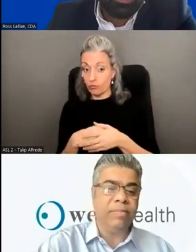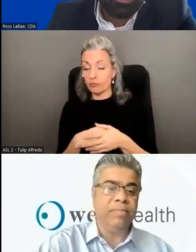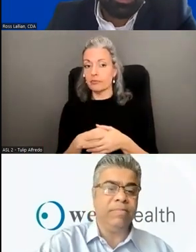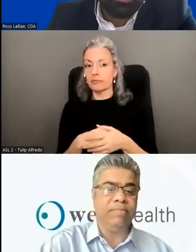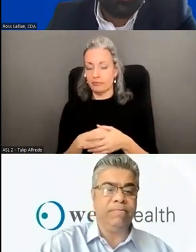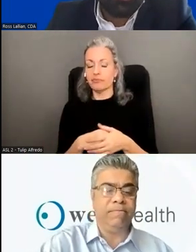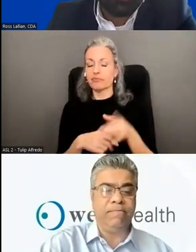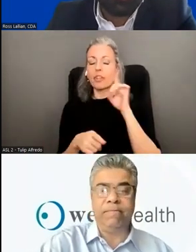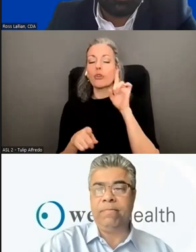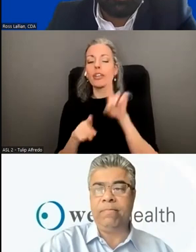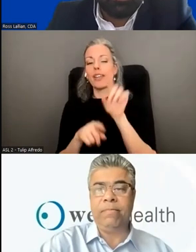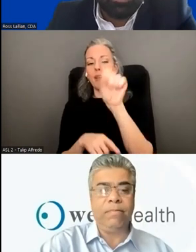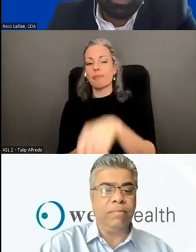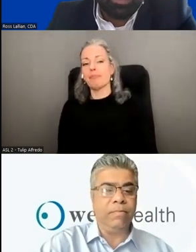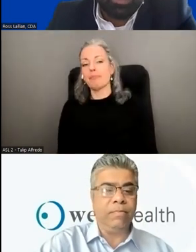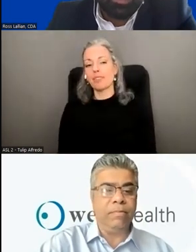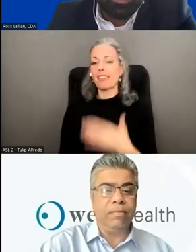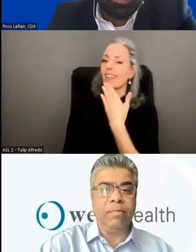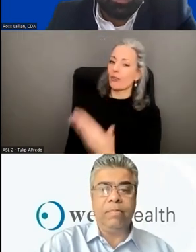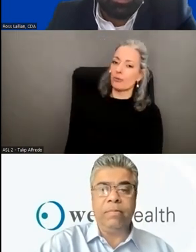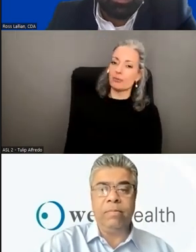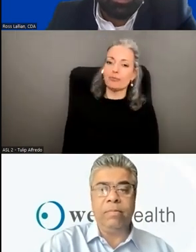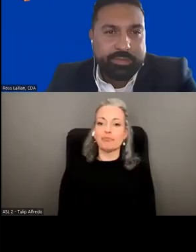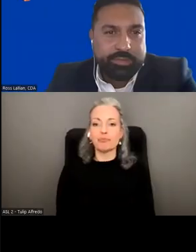Agree. Thanks.